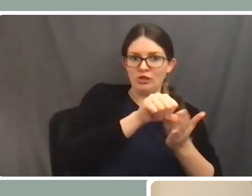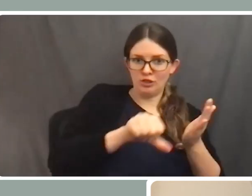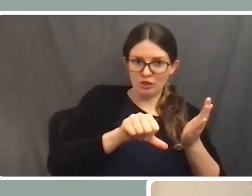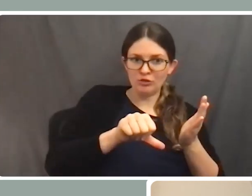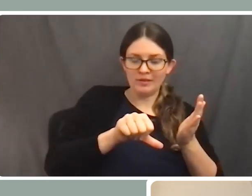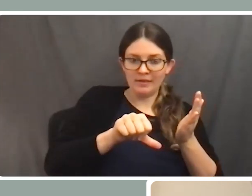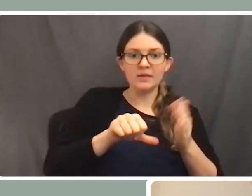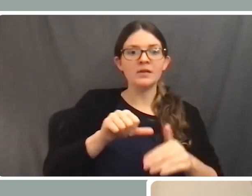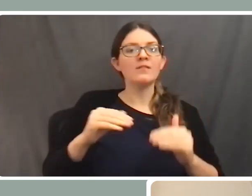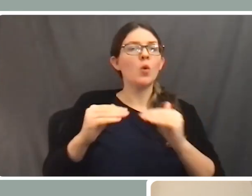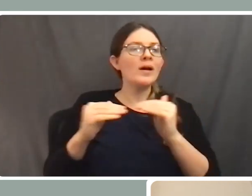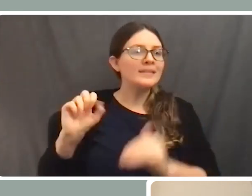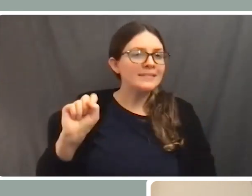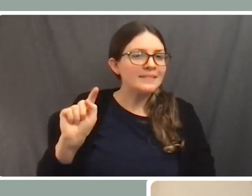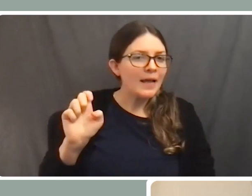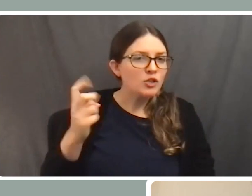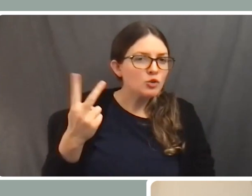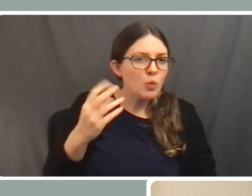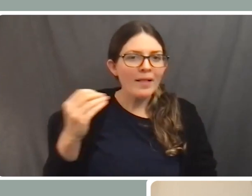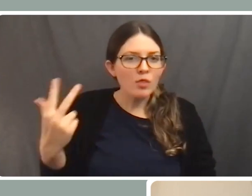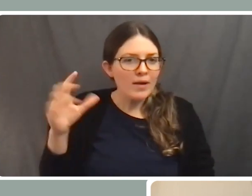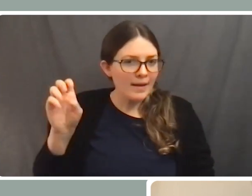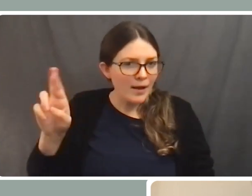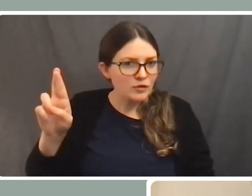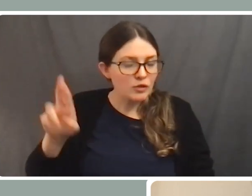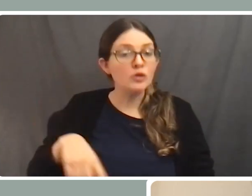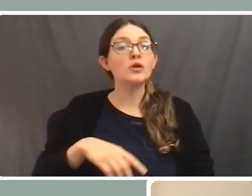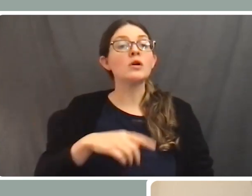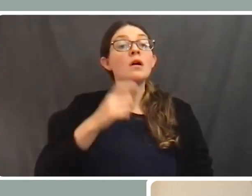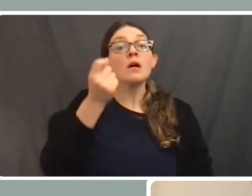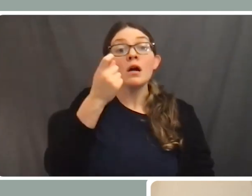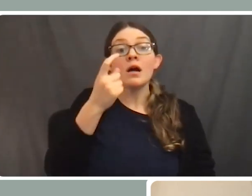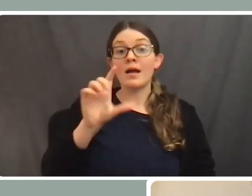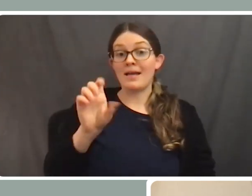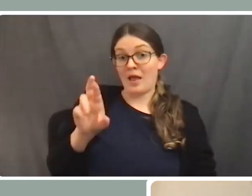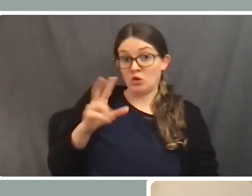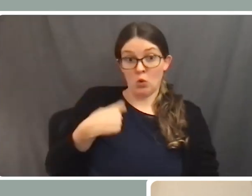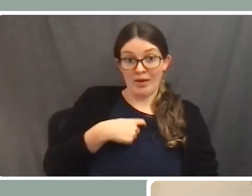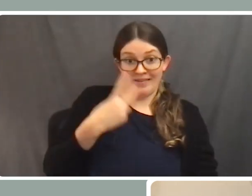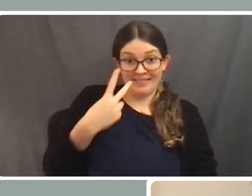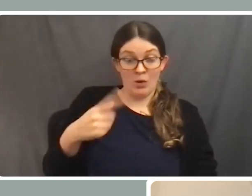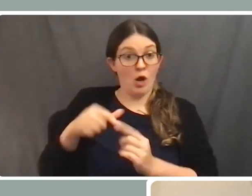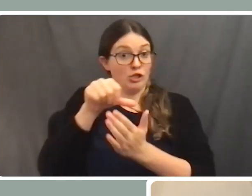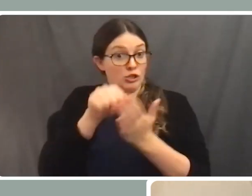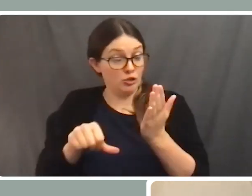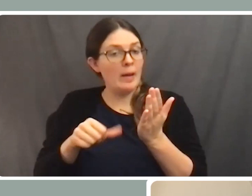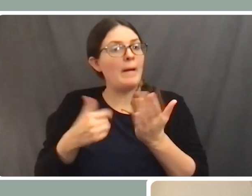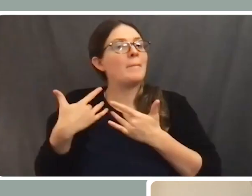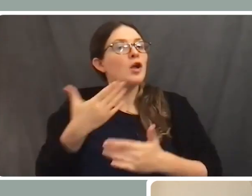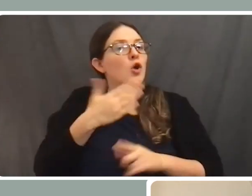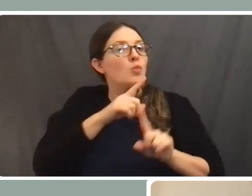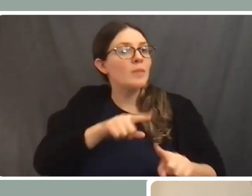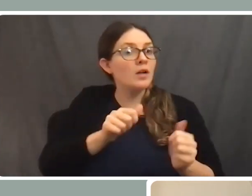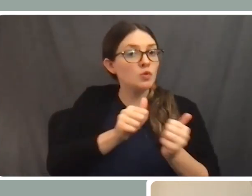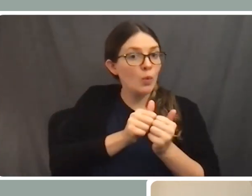of a stage 2 or 3 cancer. And we know that the cancers that we see at surgery have had a really good response to those treatments, also have